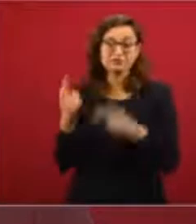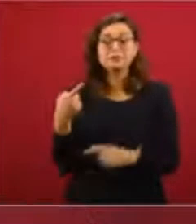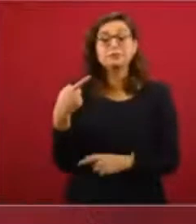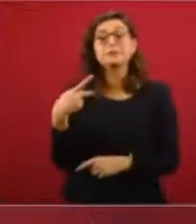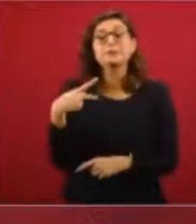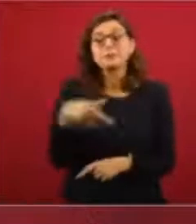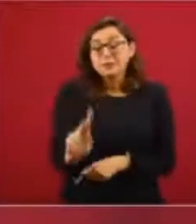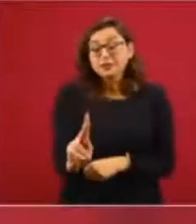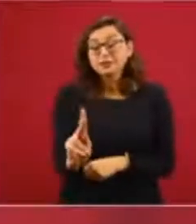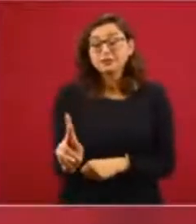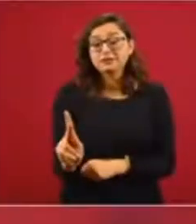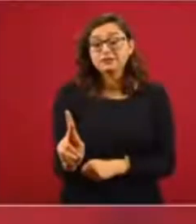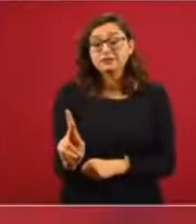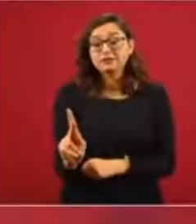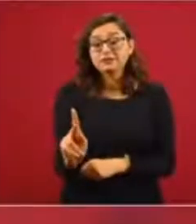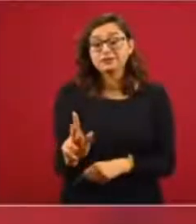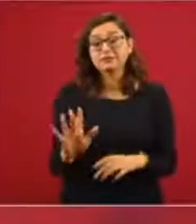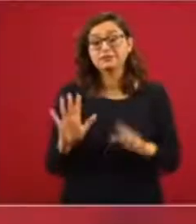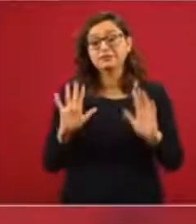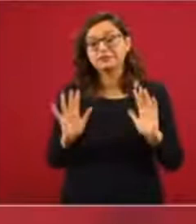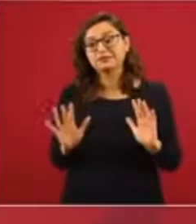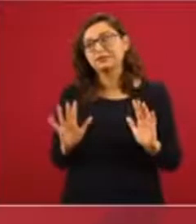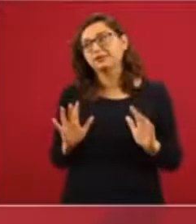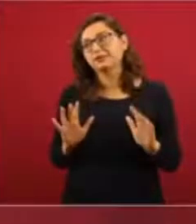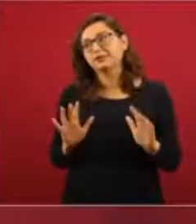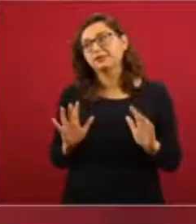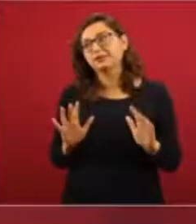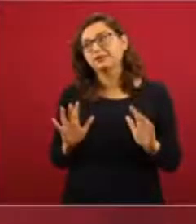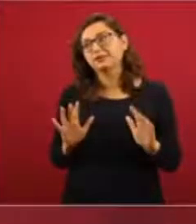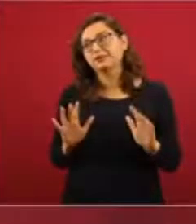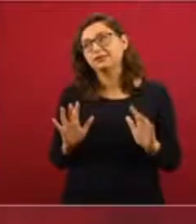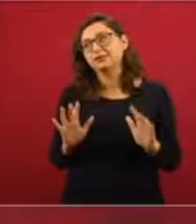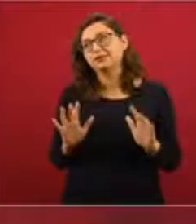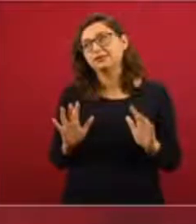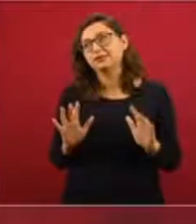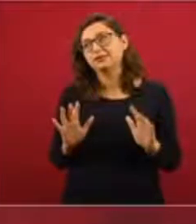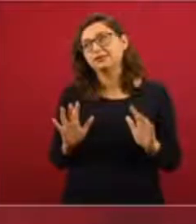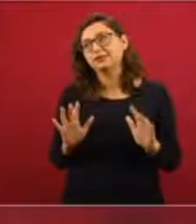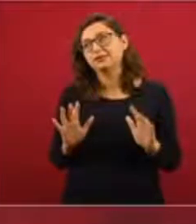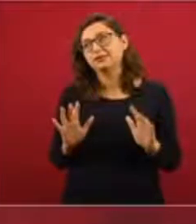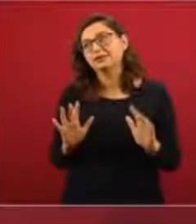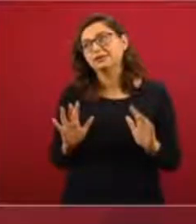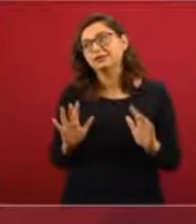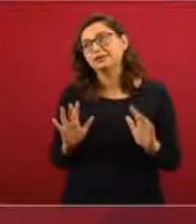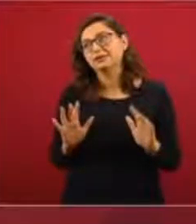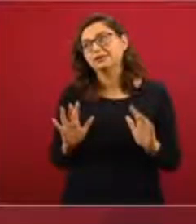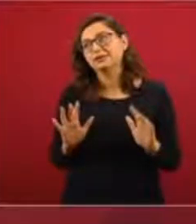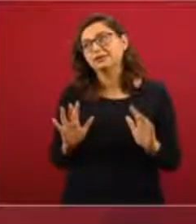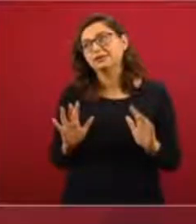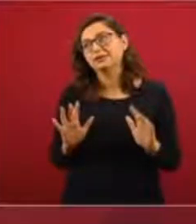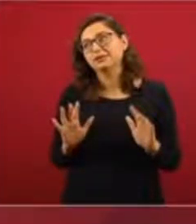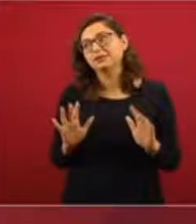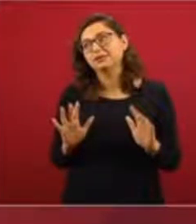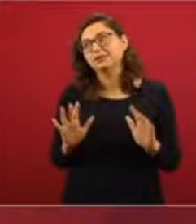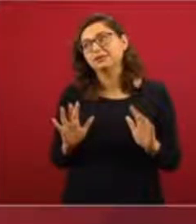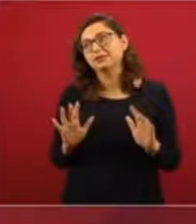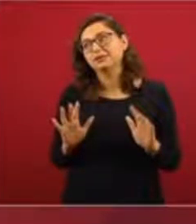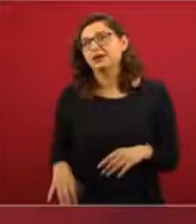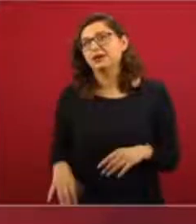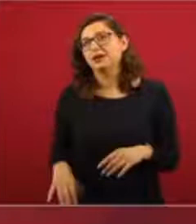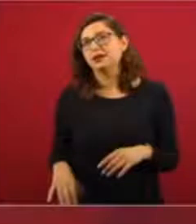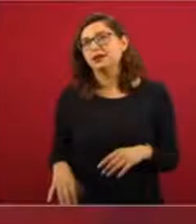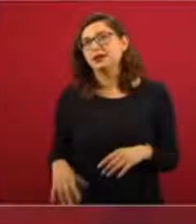Pero el colmo sería But the worst part of it would